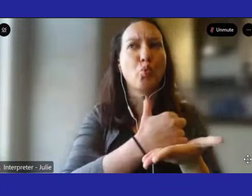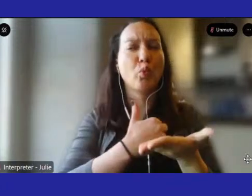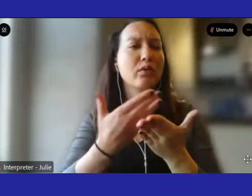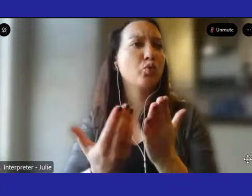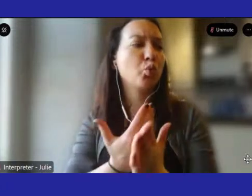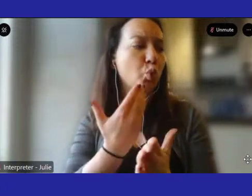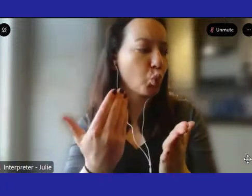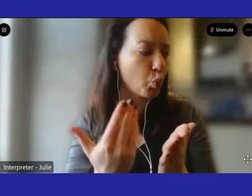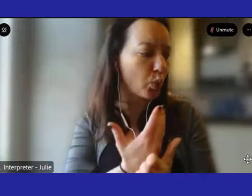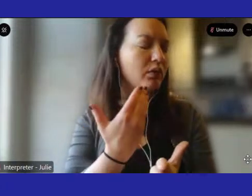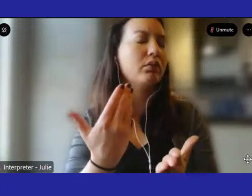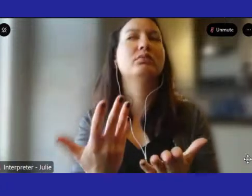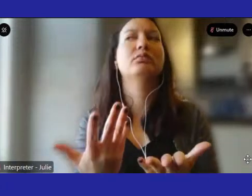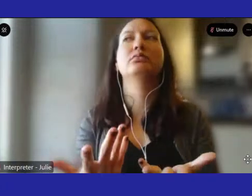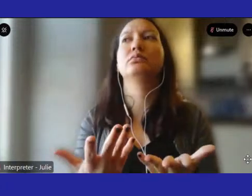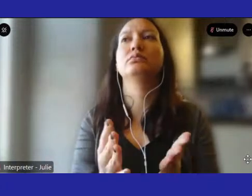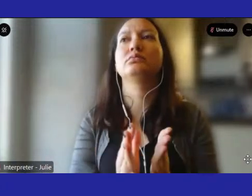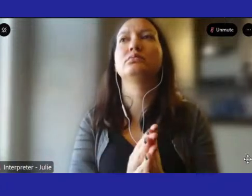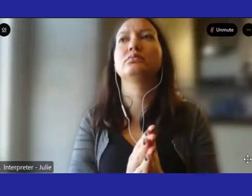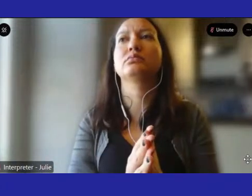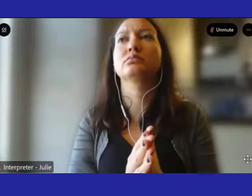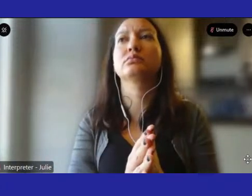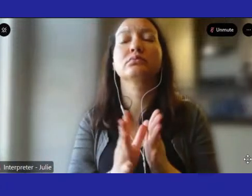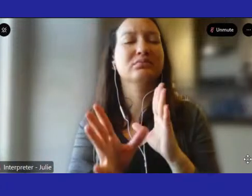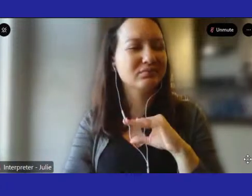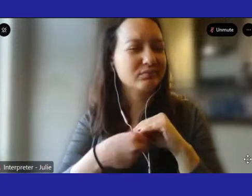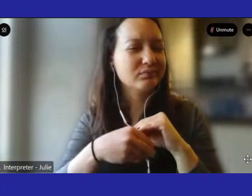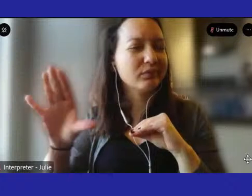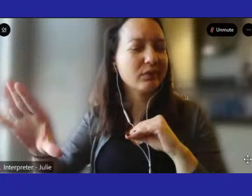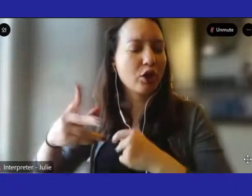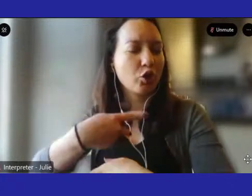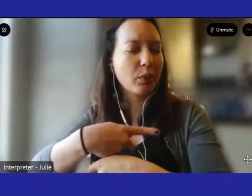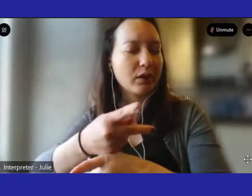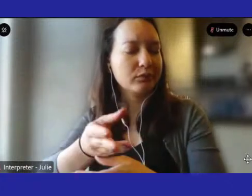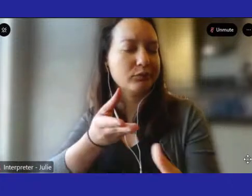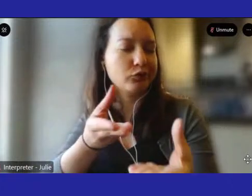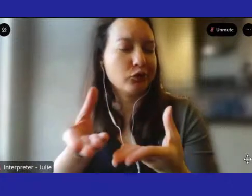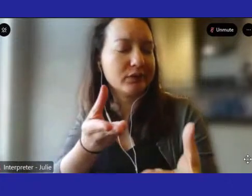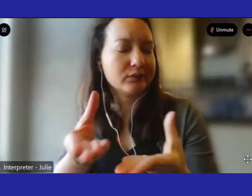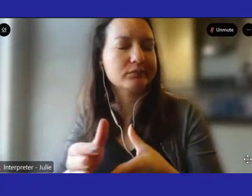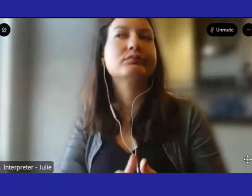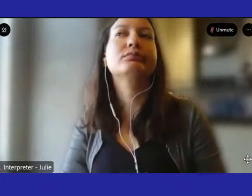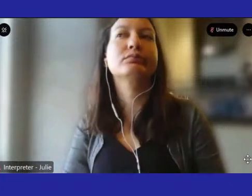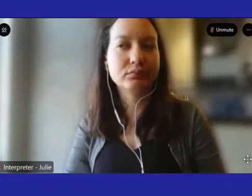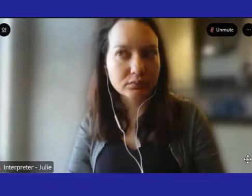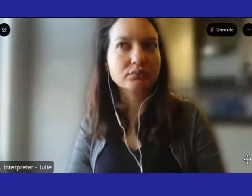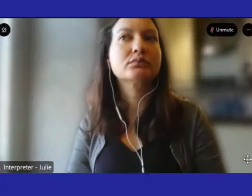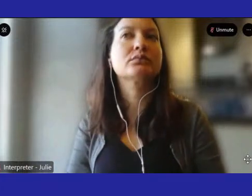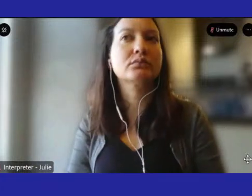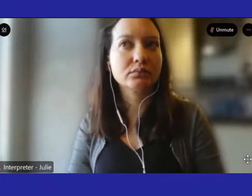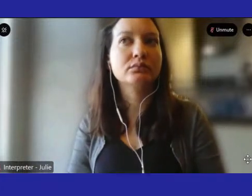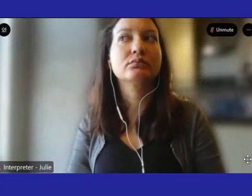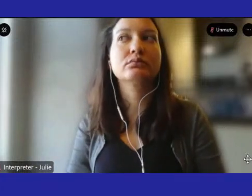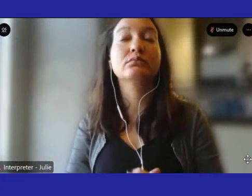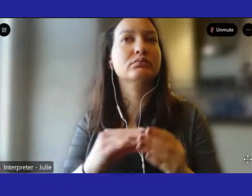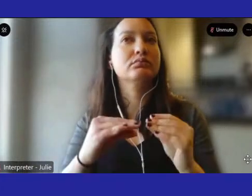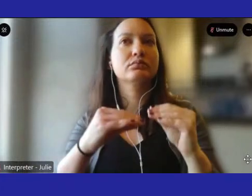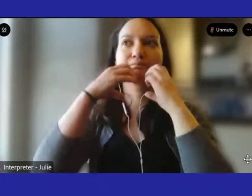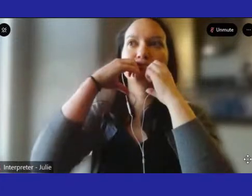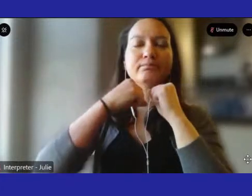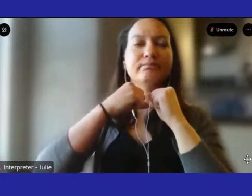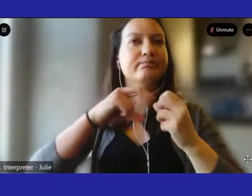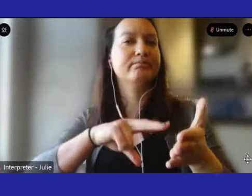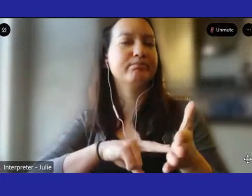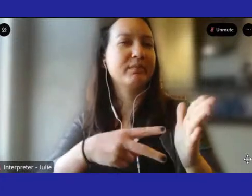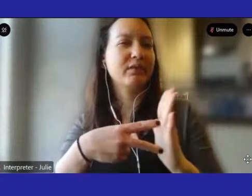or additions to their products and service offerings, to make them more meaningful to a context that